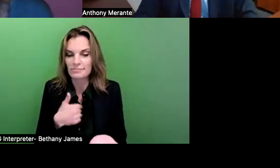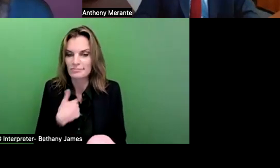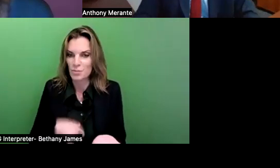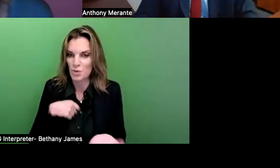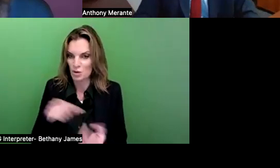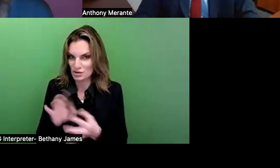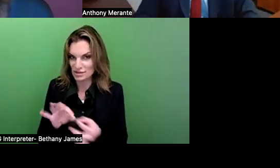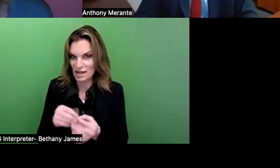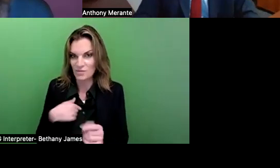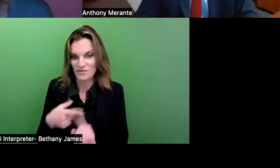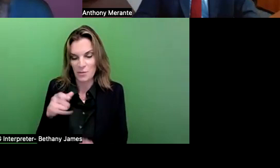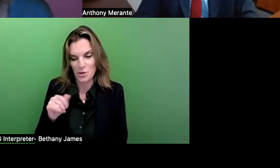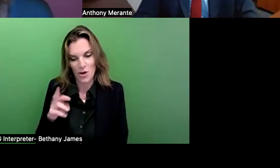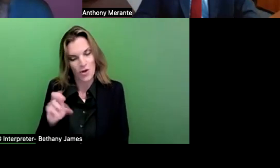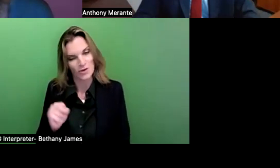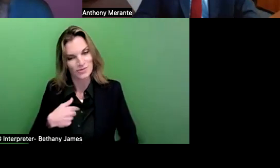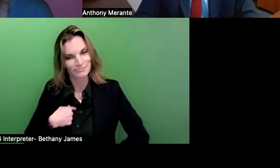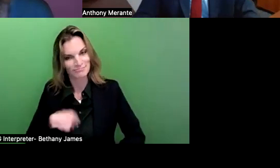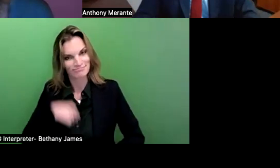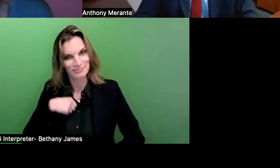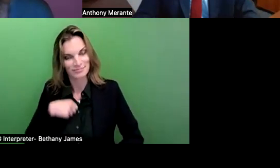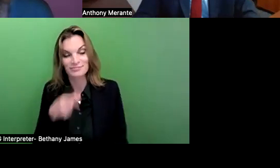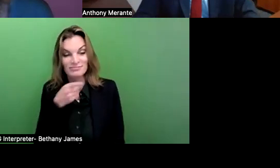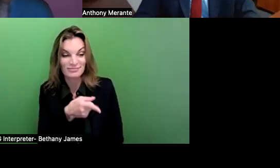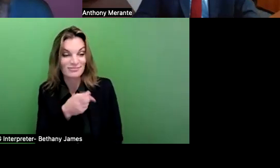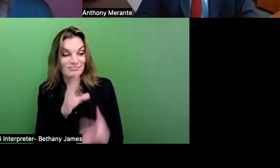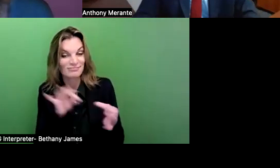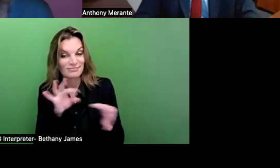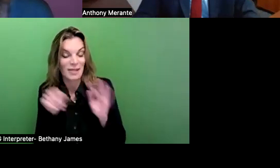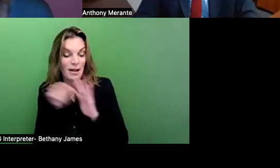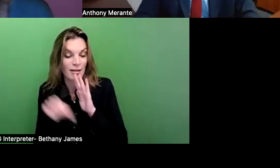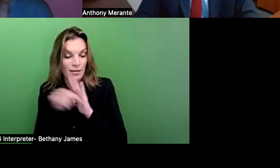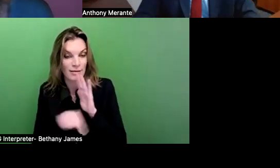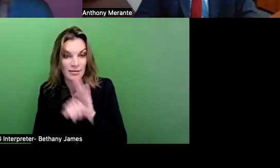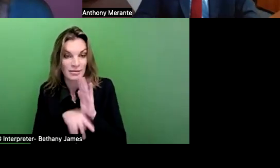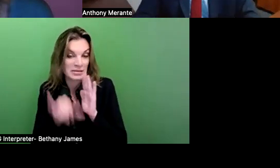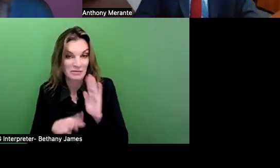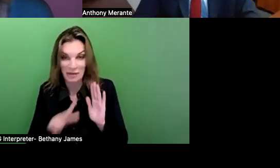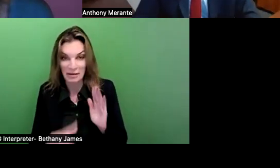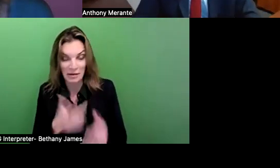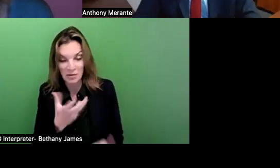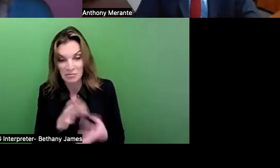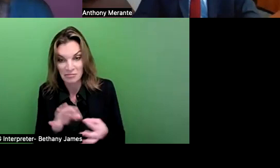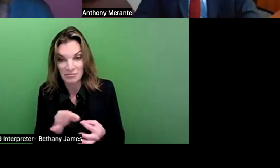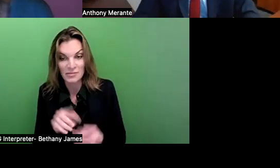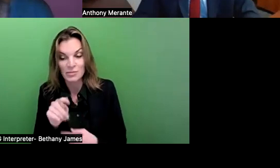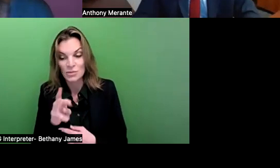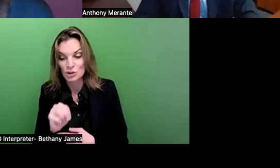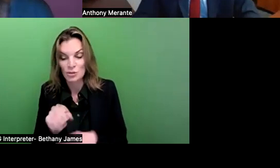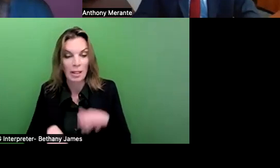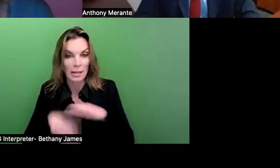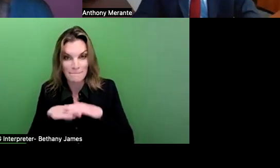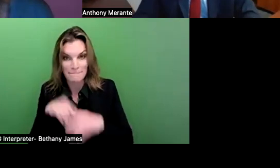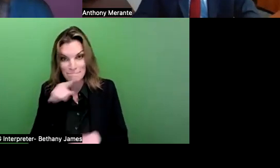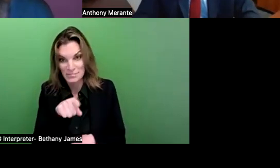from Yonkers. My opponent, you know what? He wants to talk about the negative things. That's fine. He wants to talk about term limits. I know he